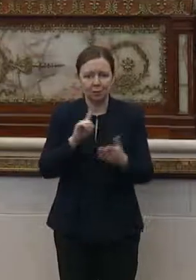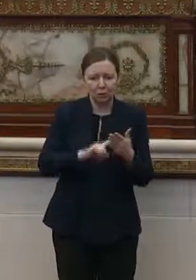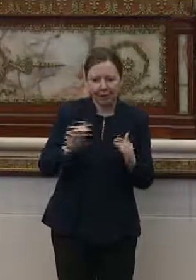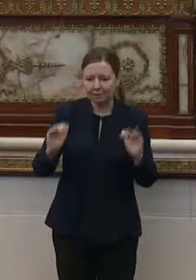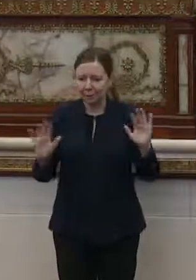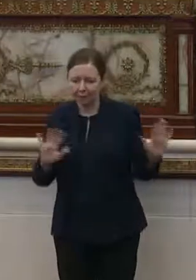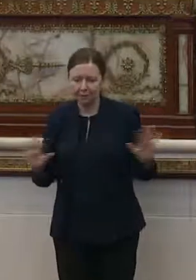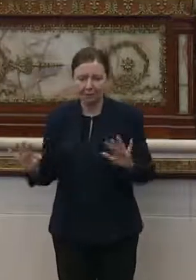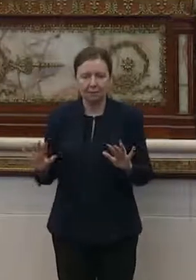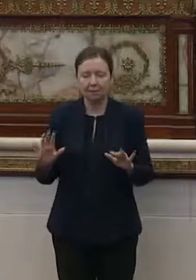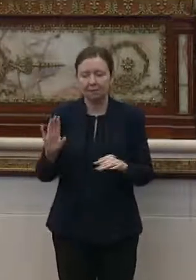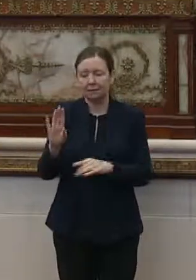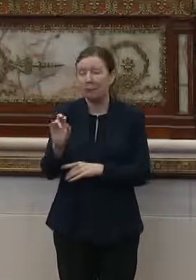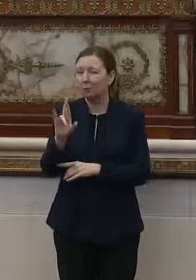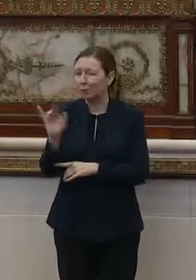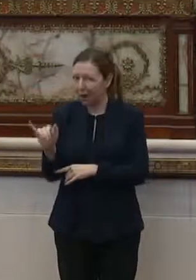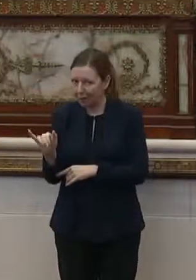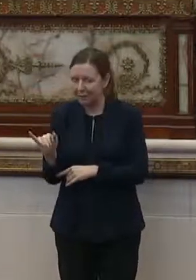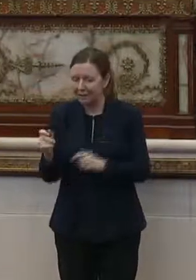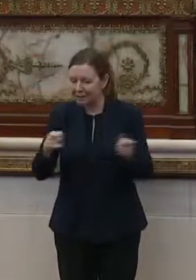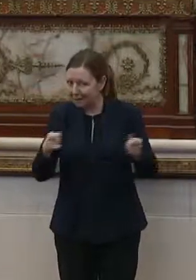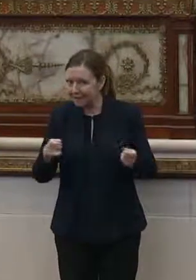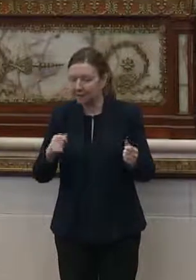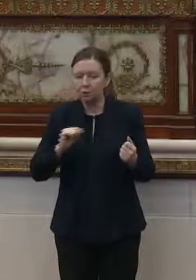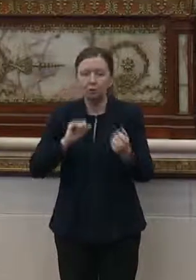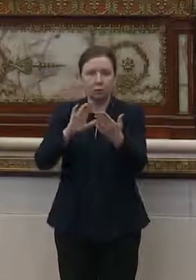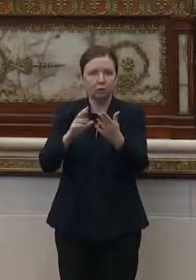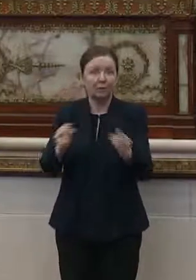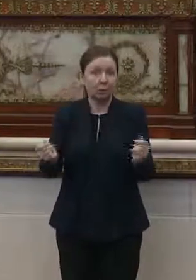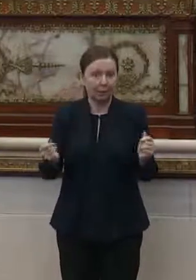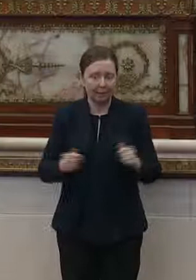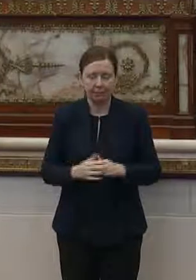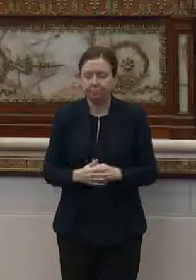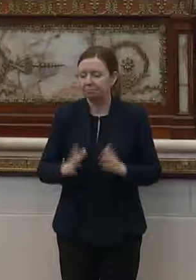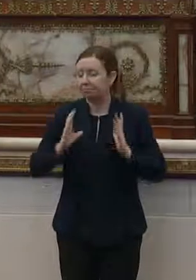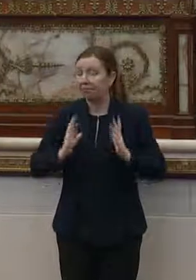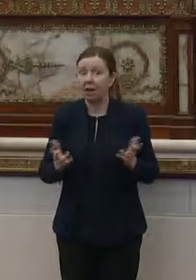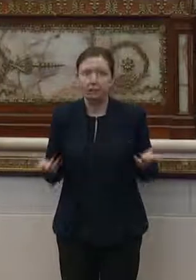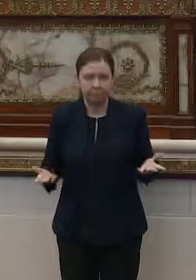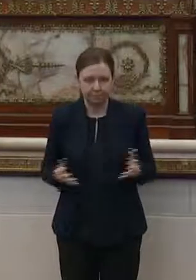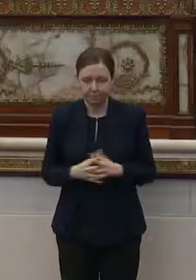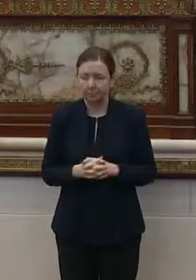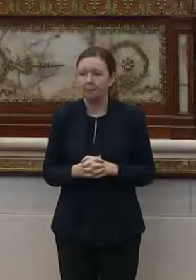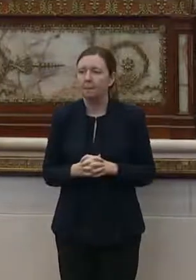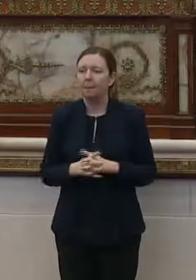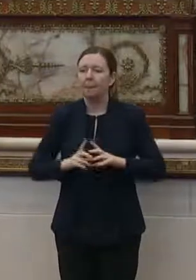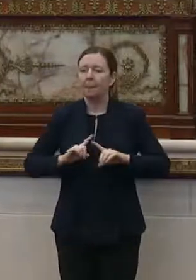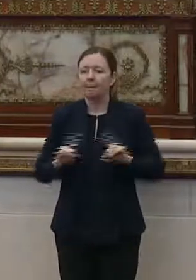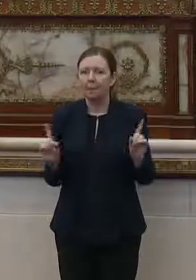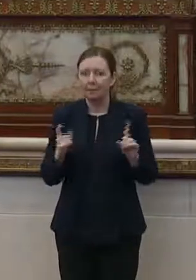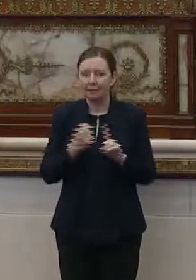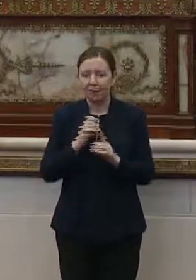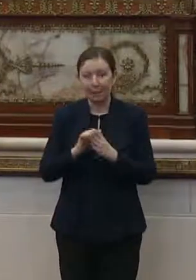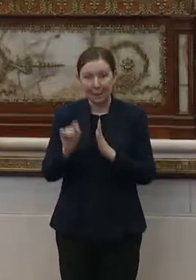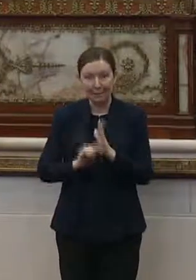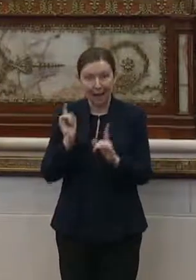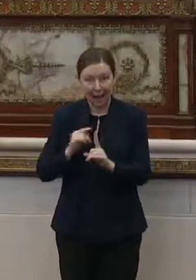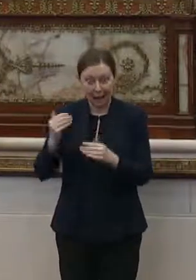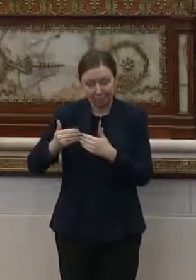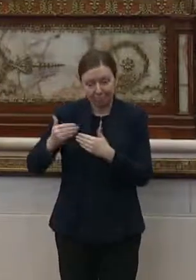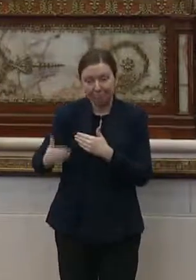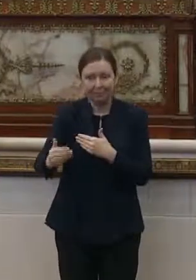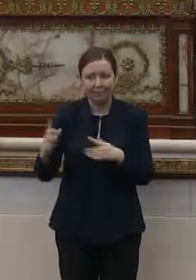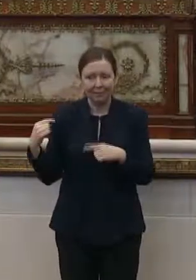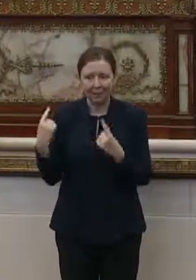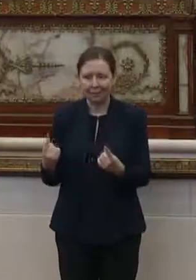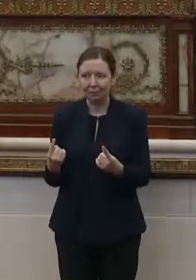balances, bureaucracy, in order to address quickly. Fine. But from there have